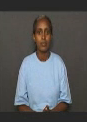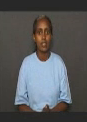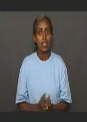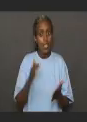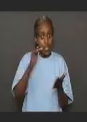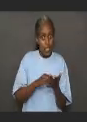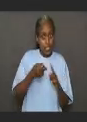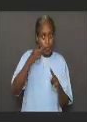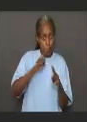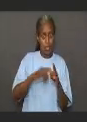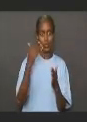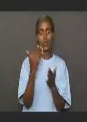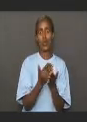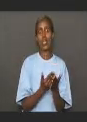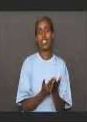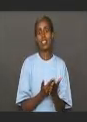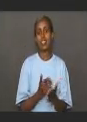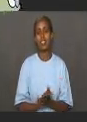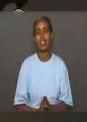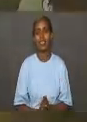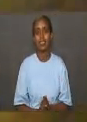Let's get back to our lesson.